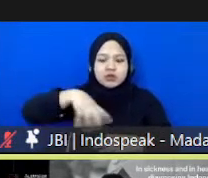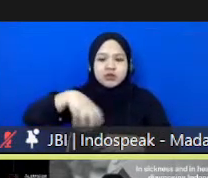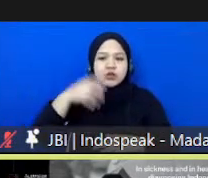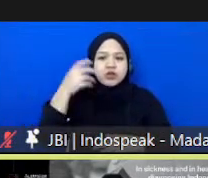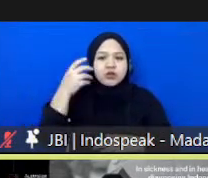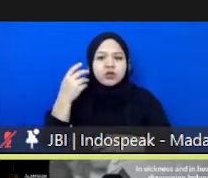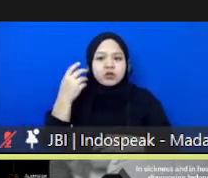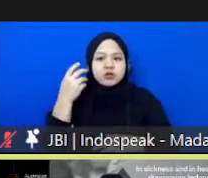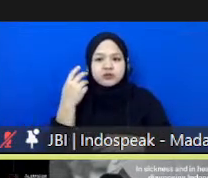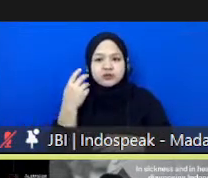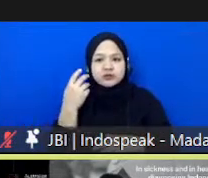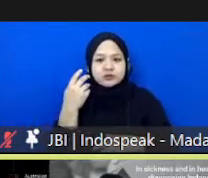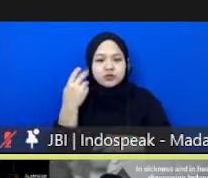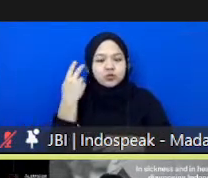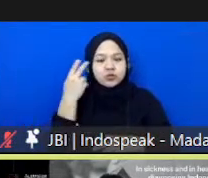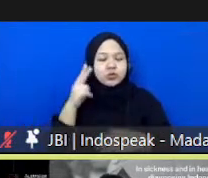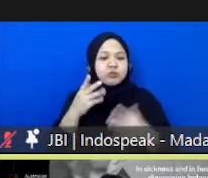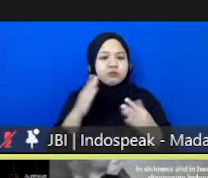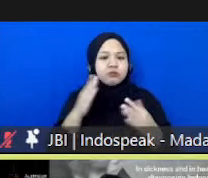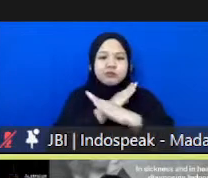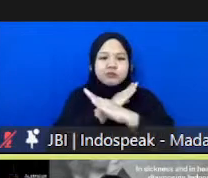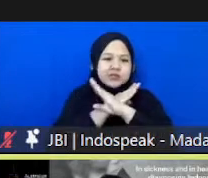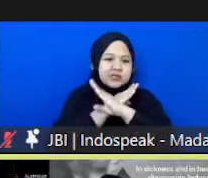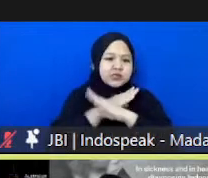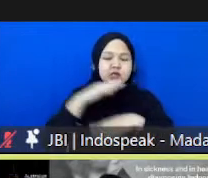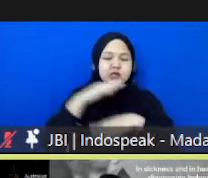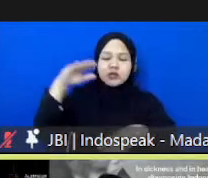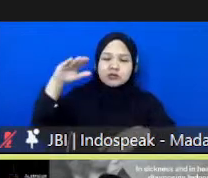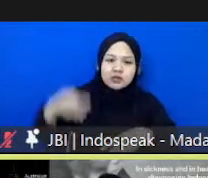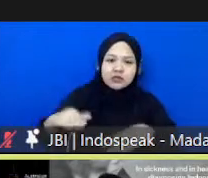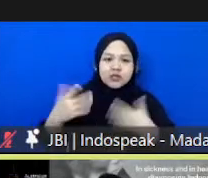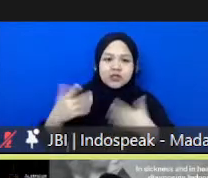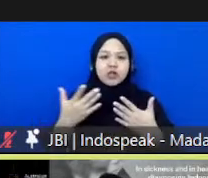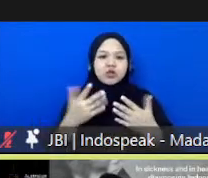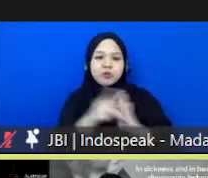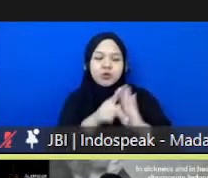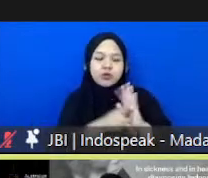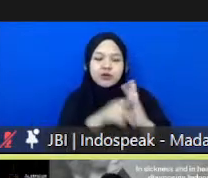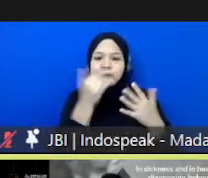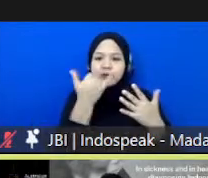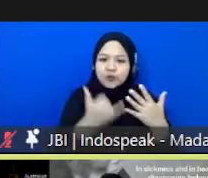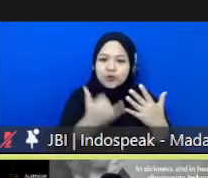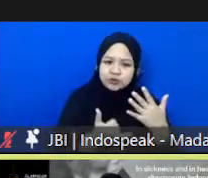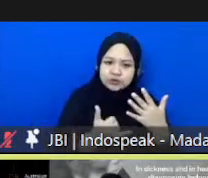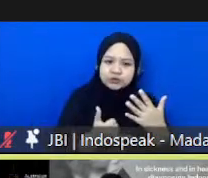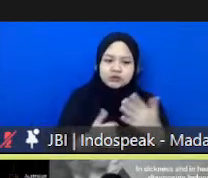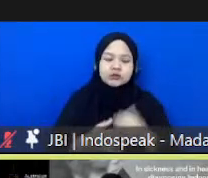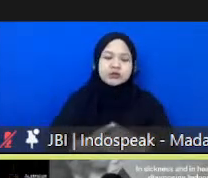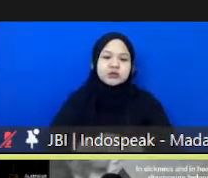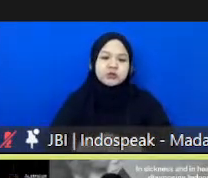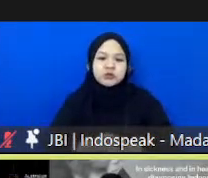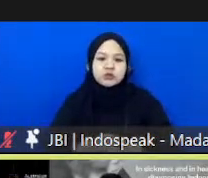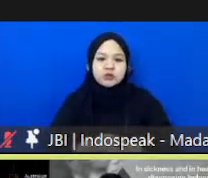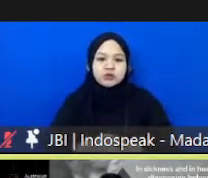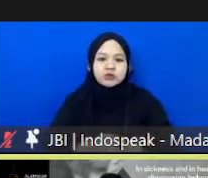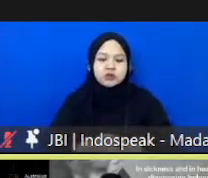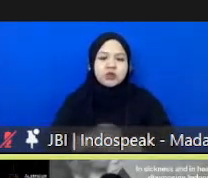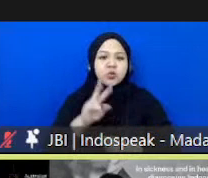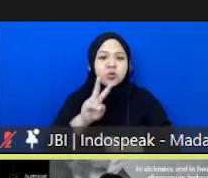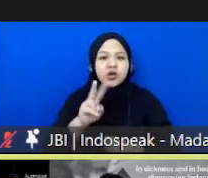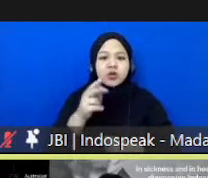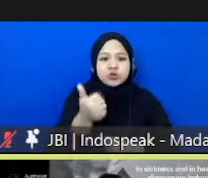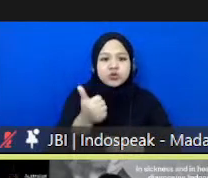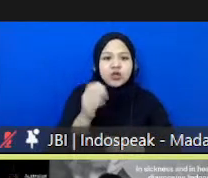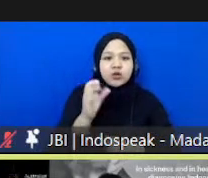of stunting prevention and alleviation programs. So the 260 districts claim that out of